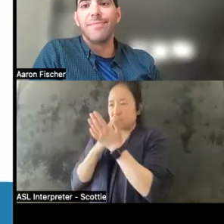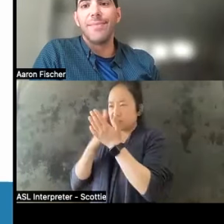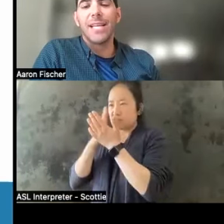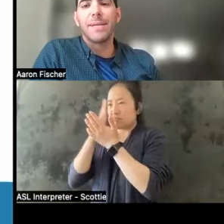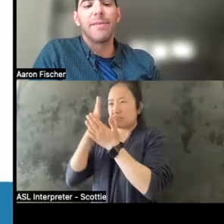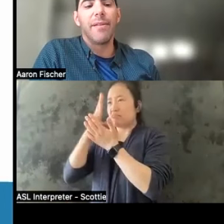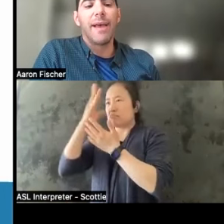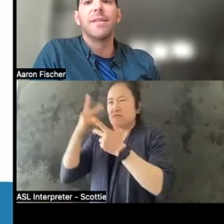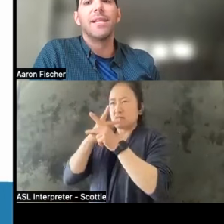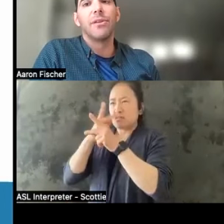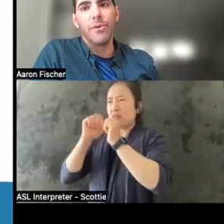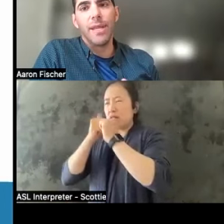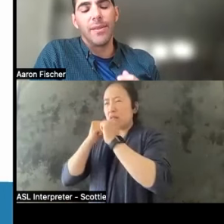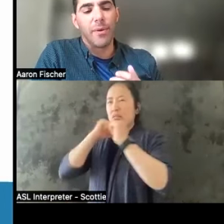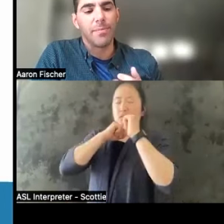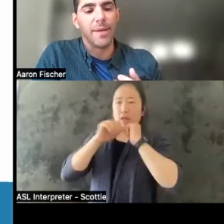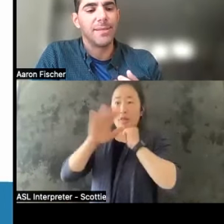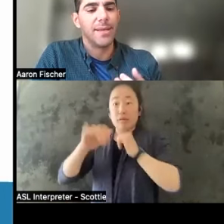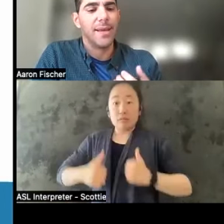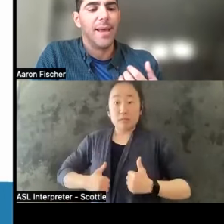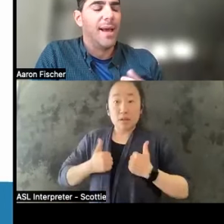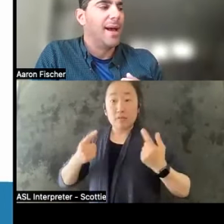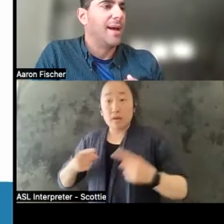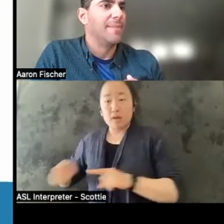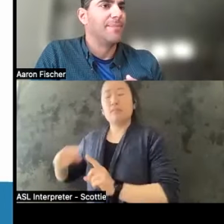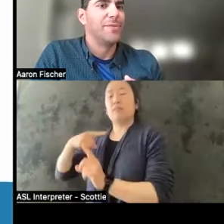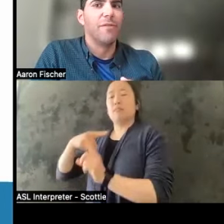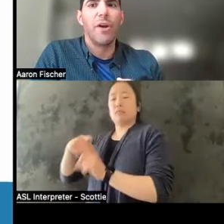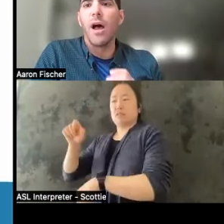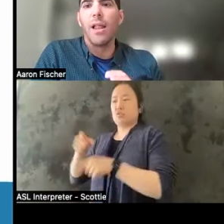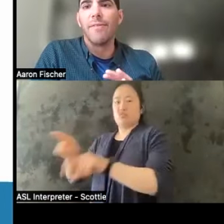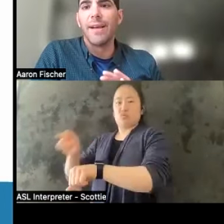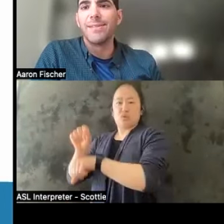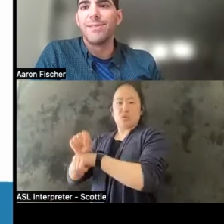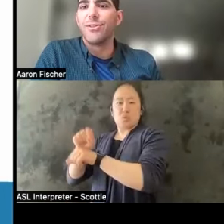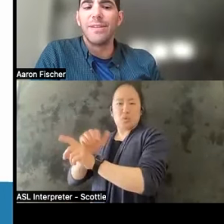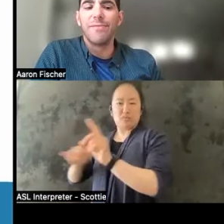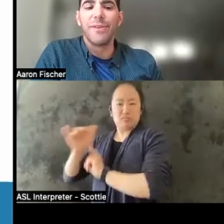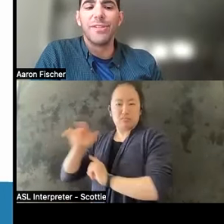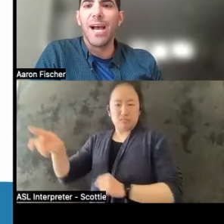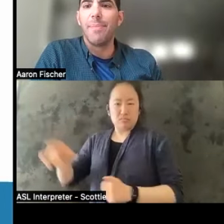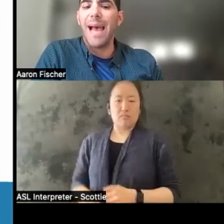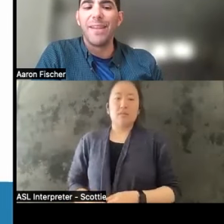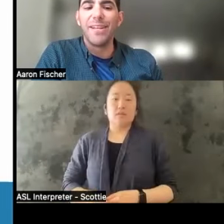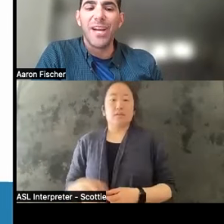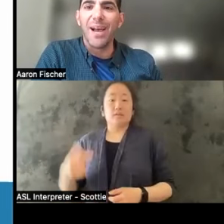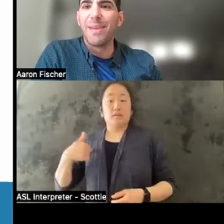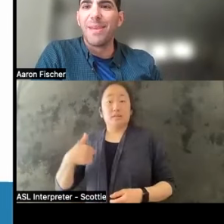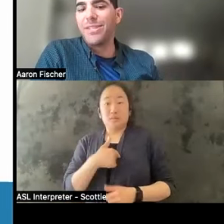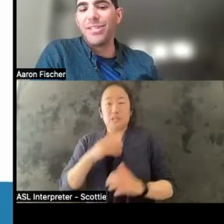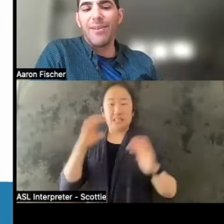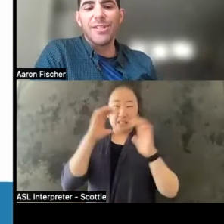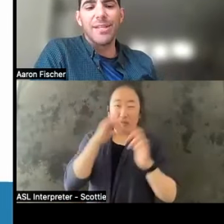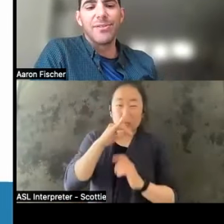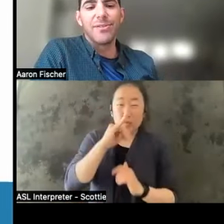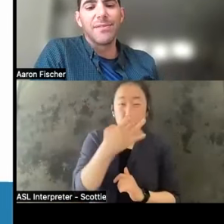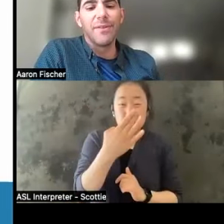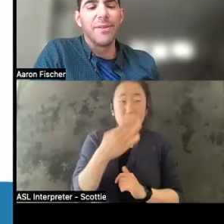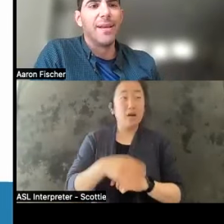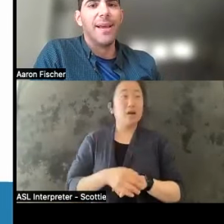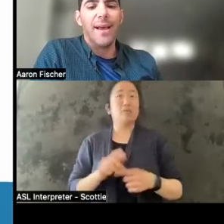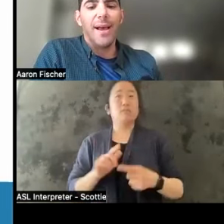challenging aspects of their lives, including in the workplace. So for all of us searching for a job, having a job can be challenging